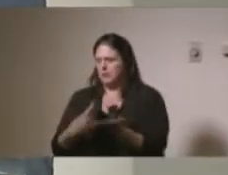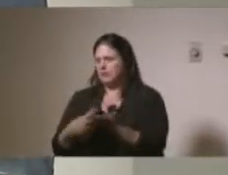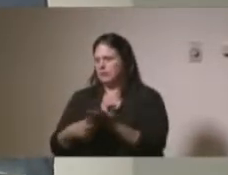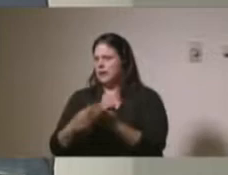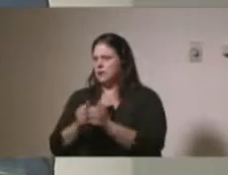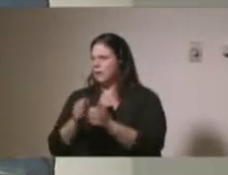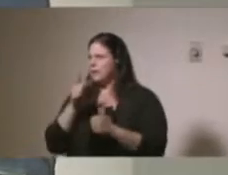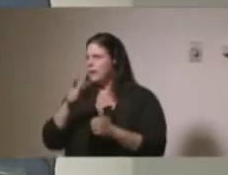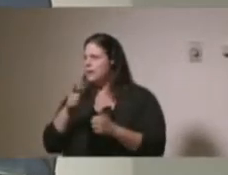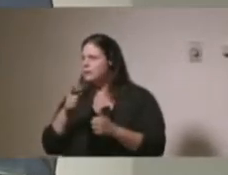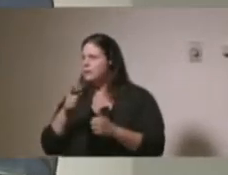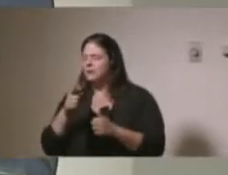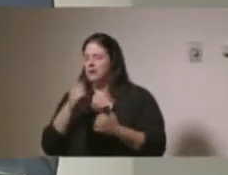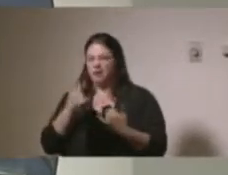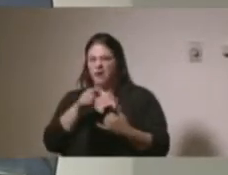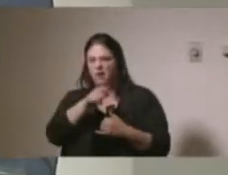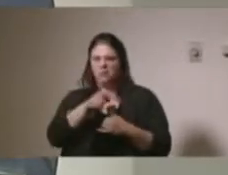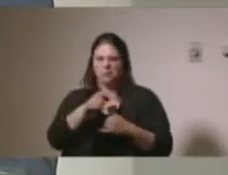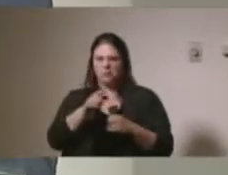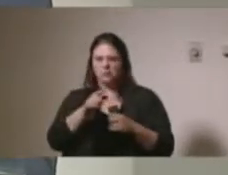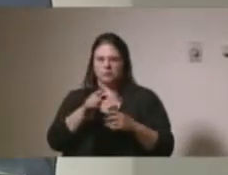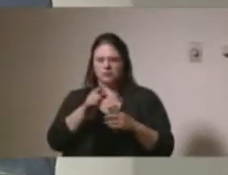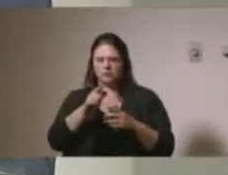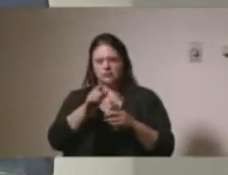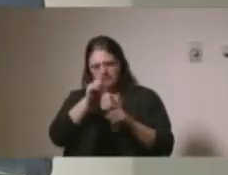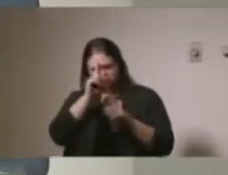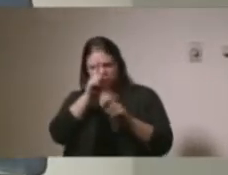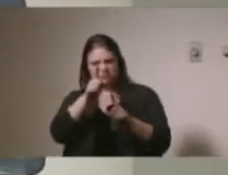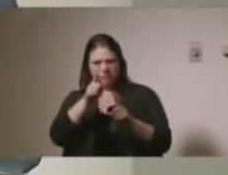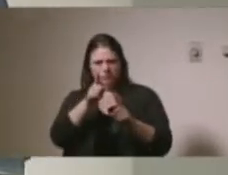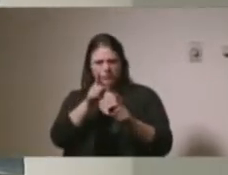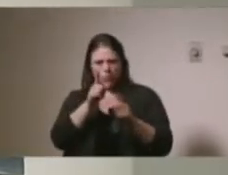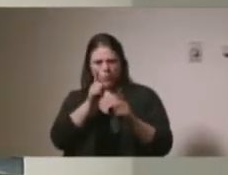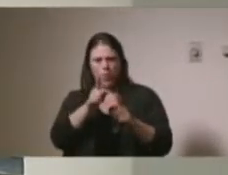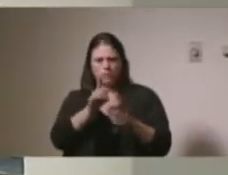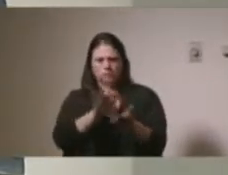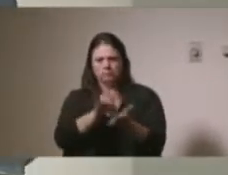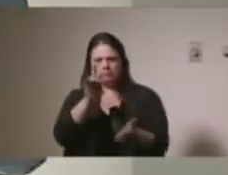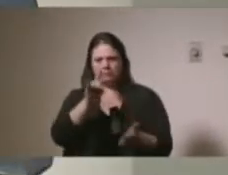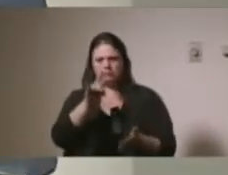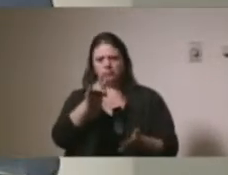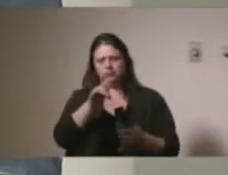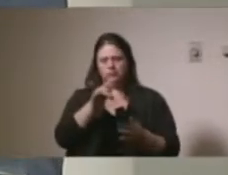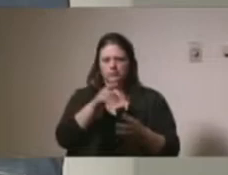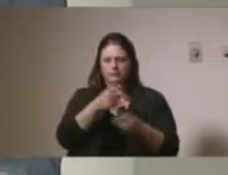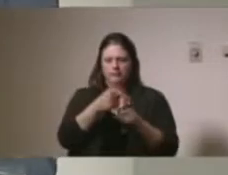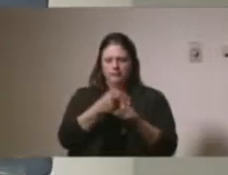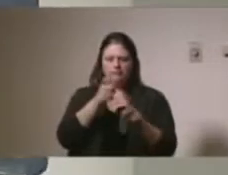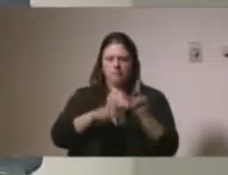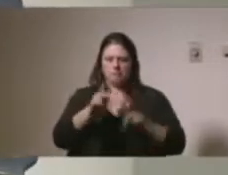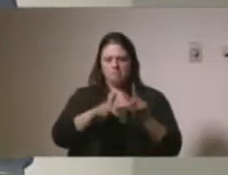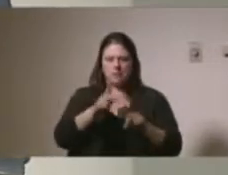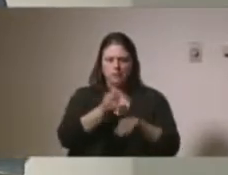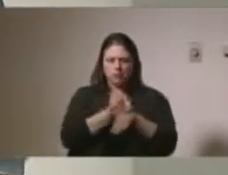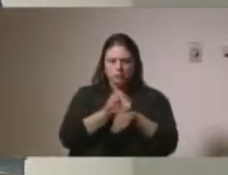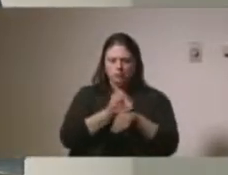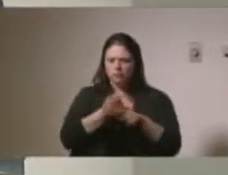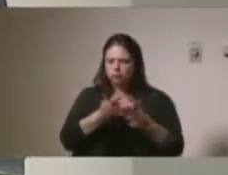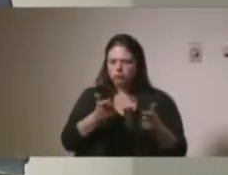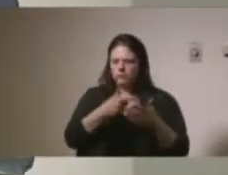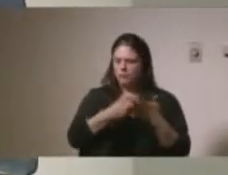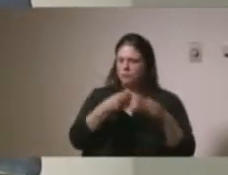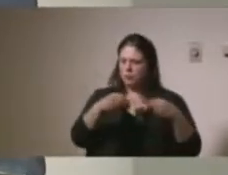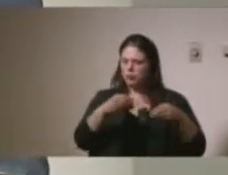the predatory loans sharks. So that's the way. And you said something at the beginning I think I want to repeat, because I